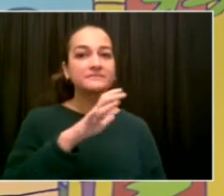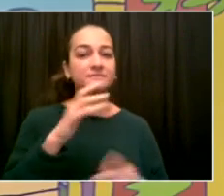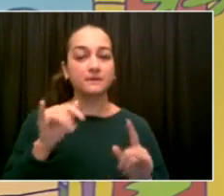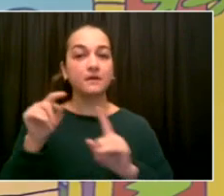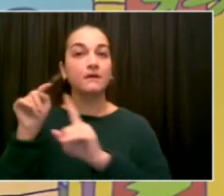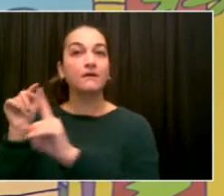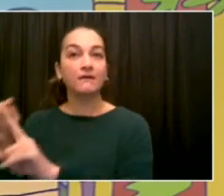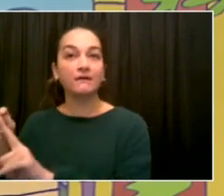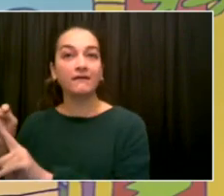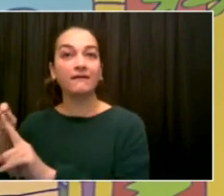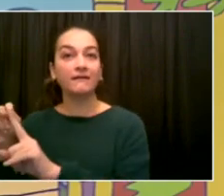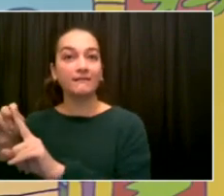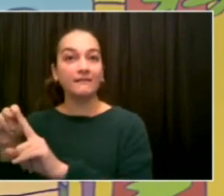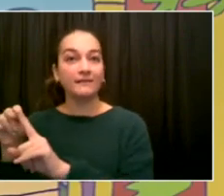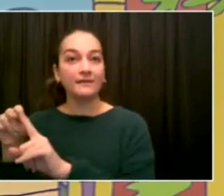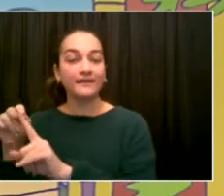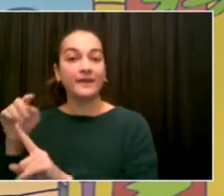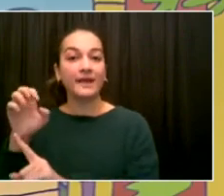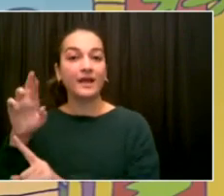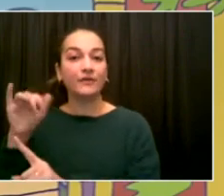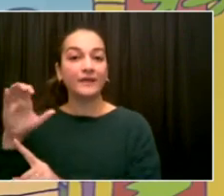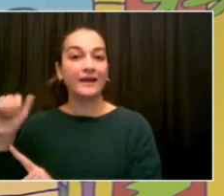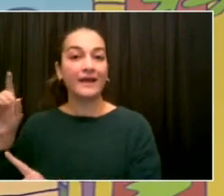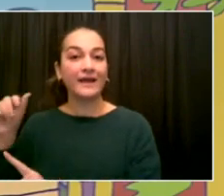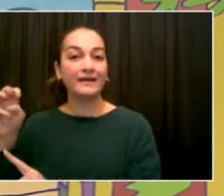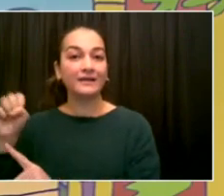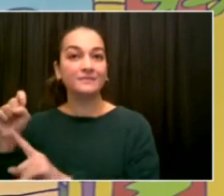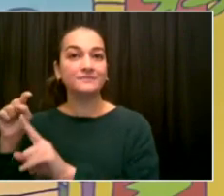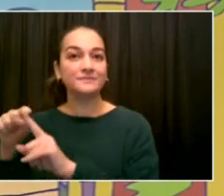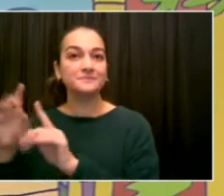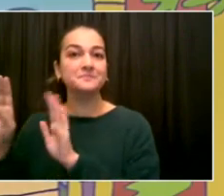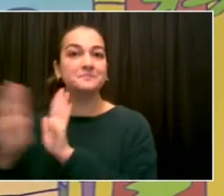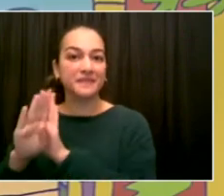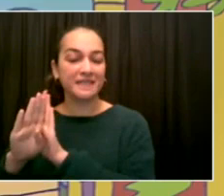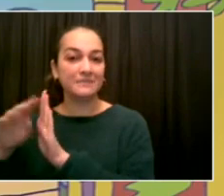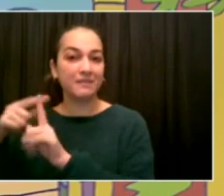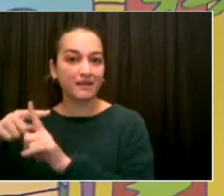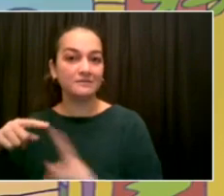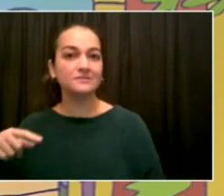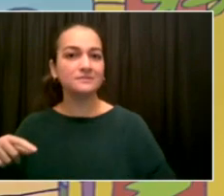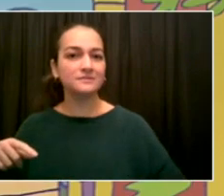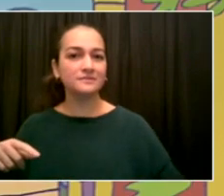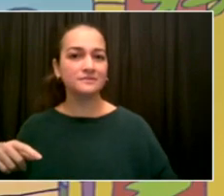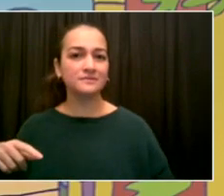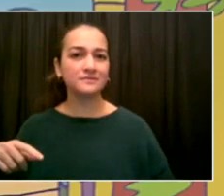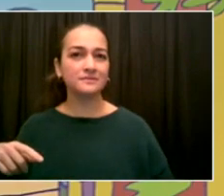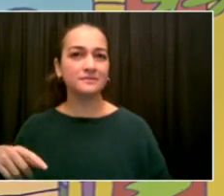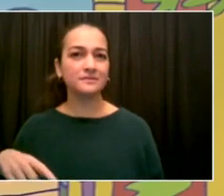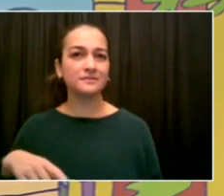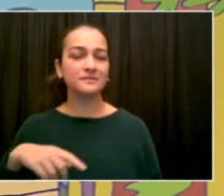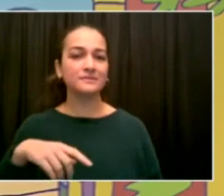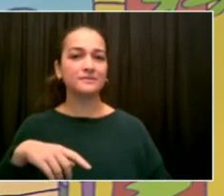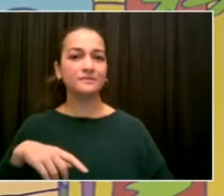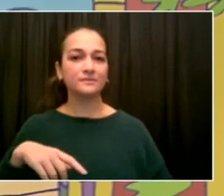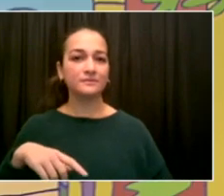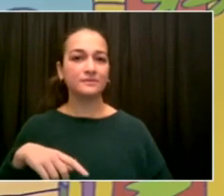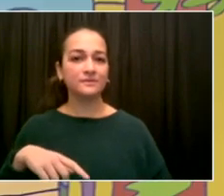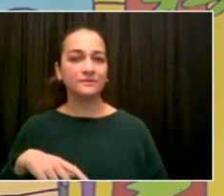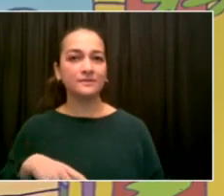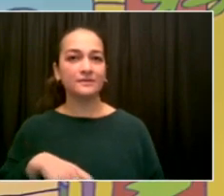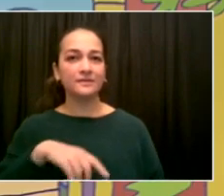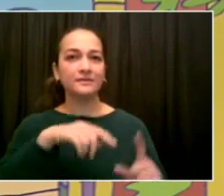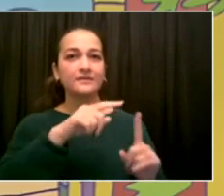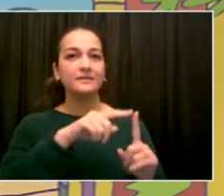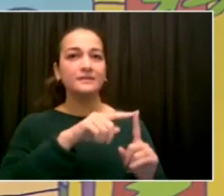real hard for the last 8 years trying to serve the people of the city, particularly during the greatest crisis we've ever been through, this pandemic. But no,